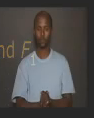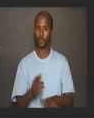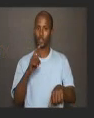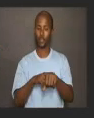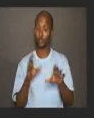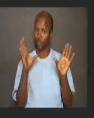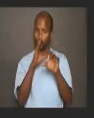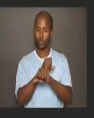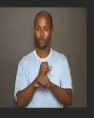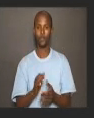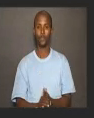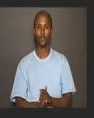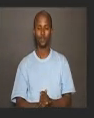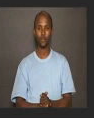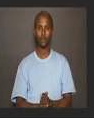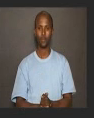Time's up.